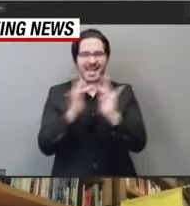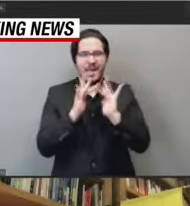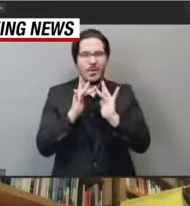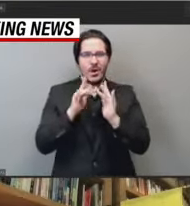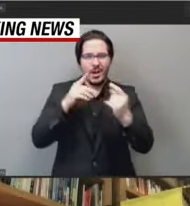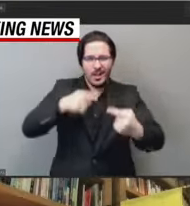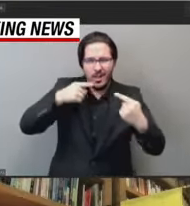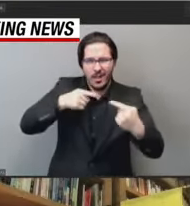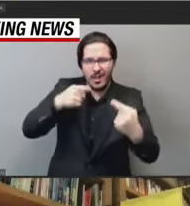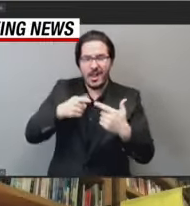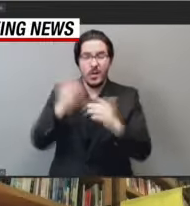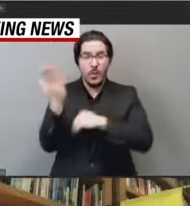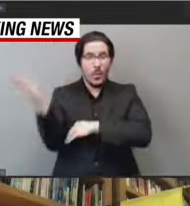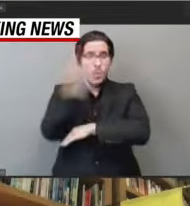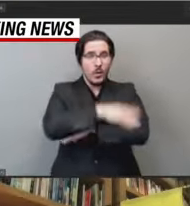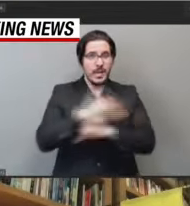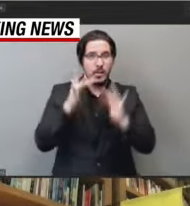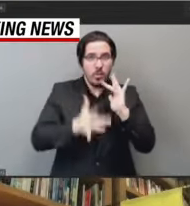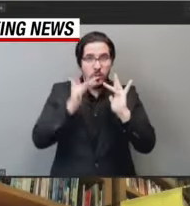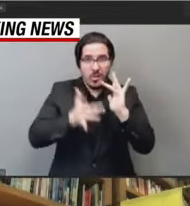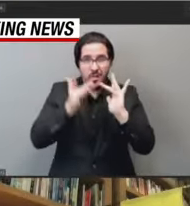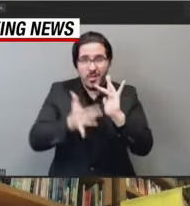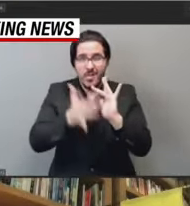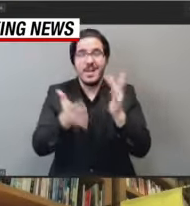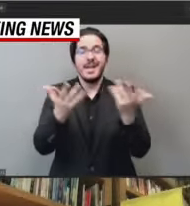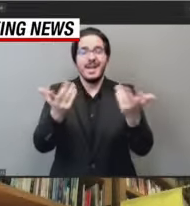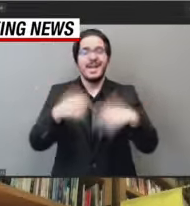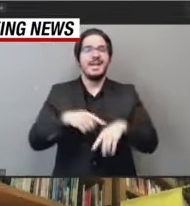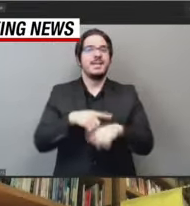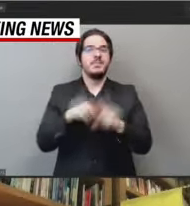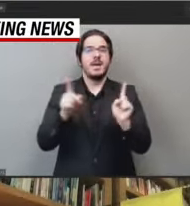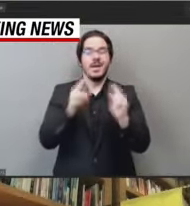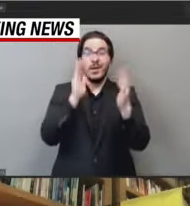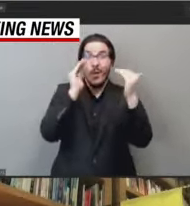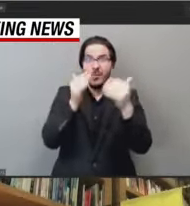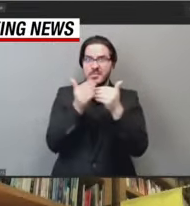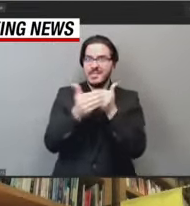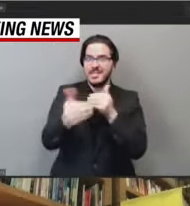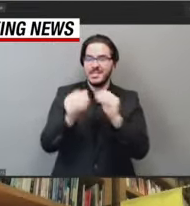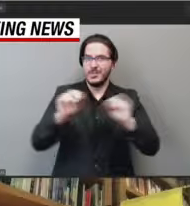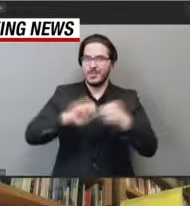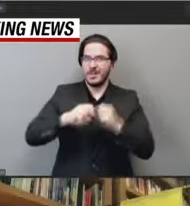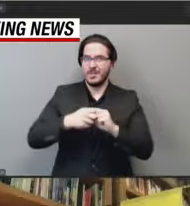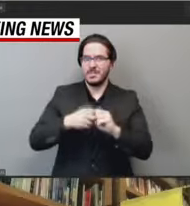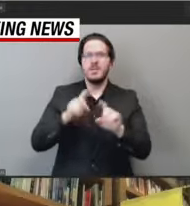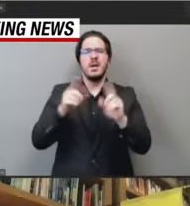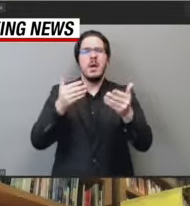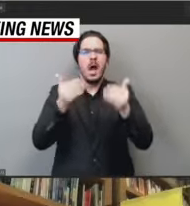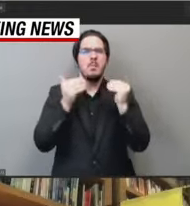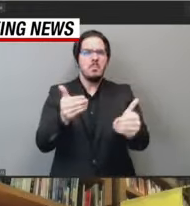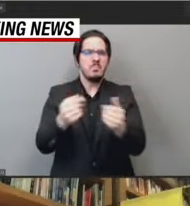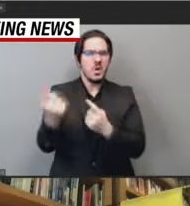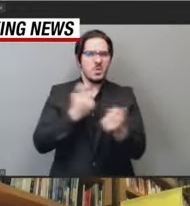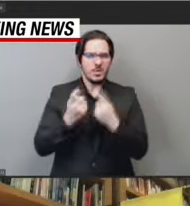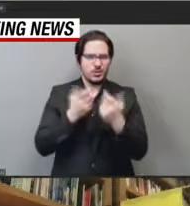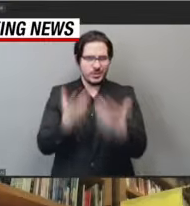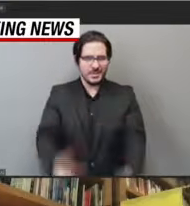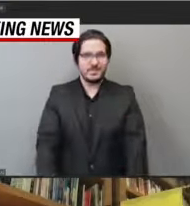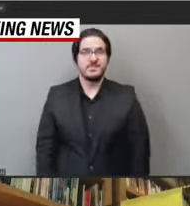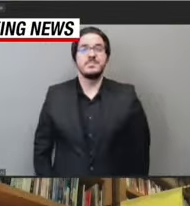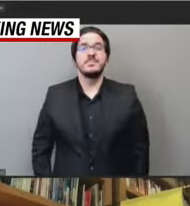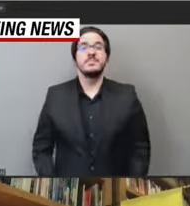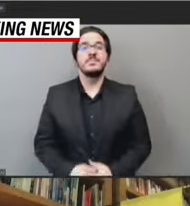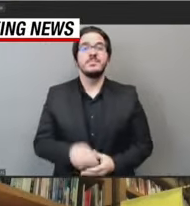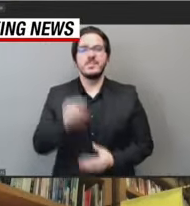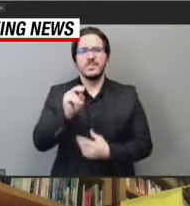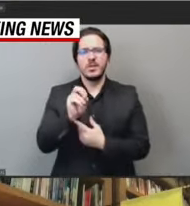all day today, and hope that I don't have any more problems today. But why don't we go to questions? Thank you, Governor.